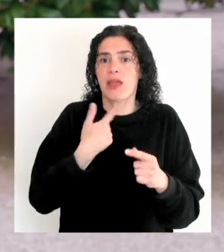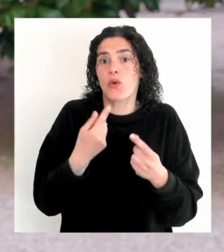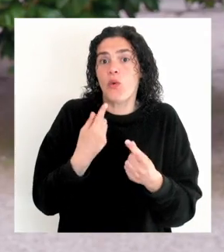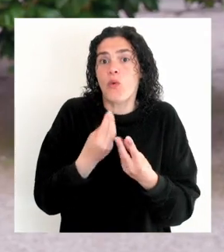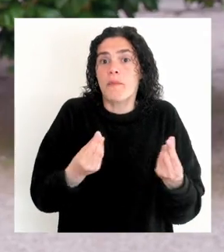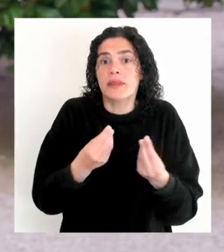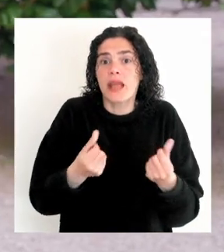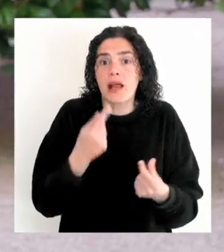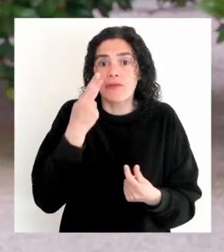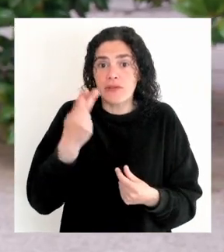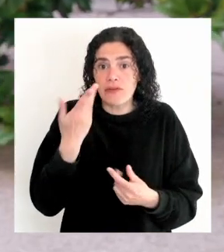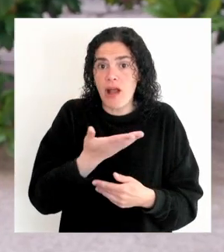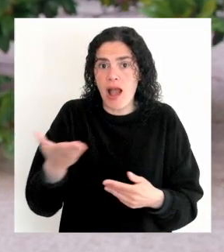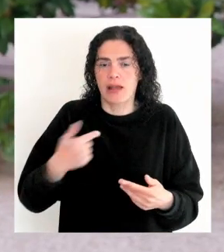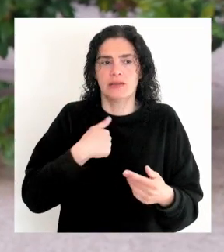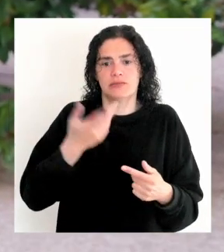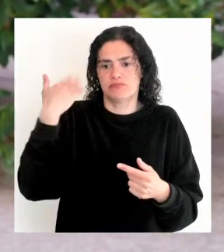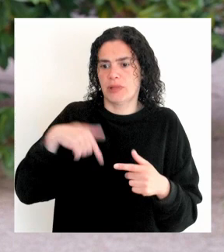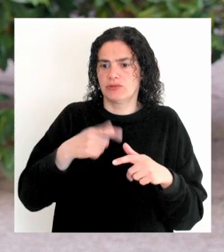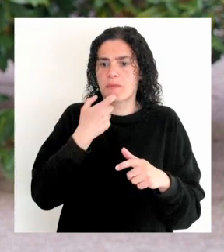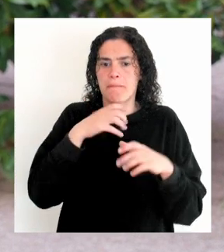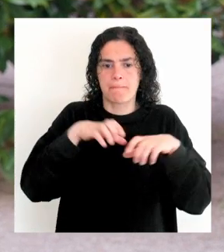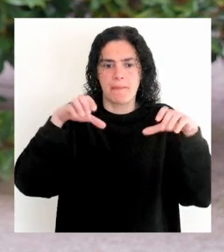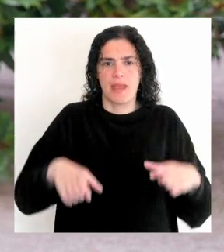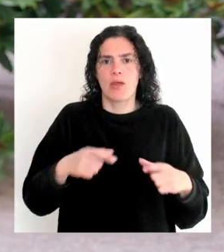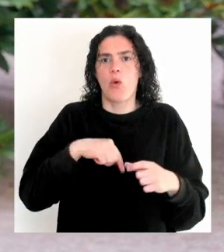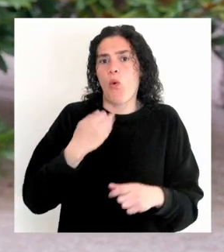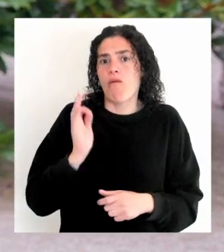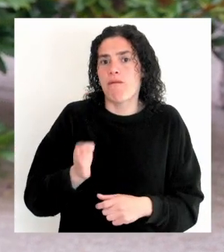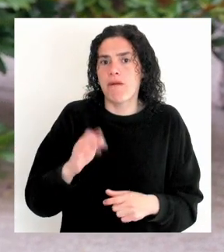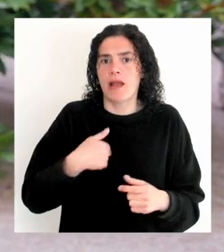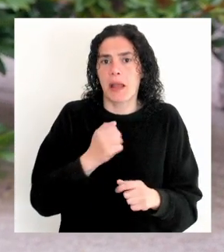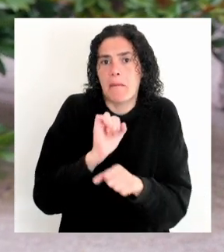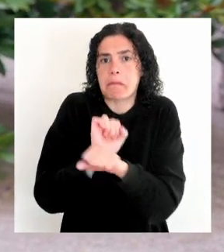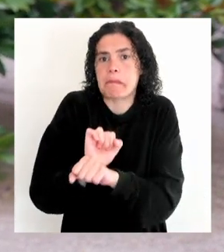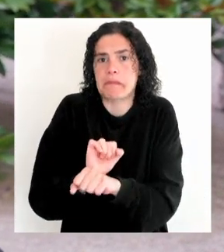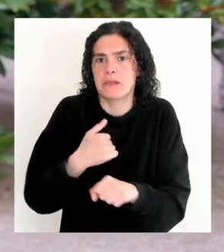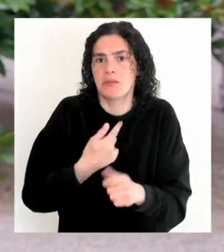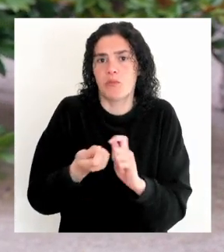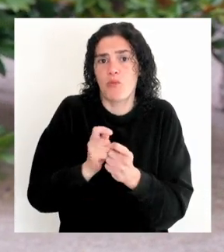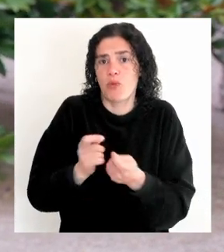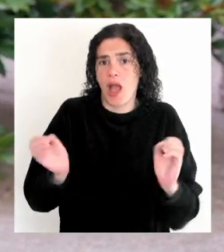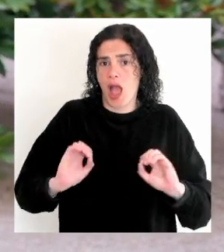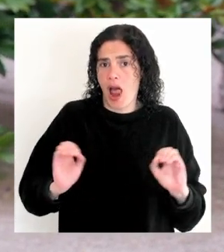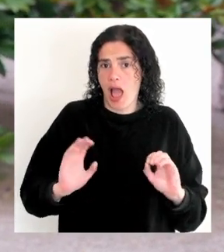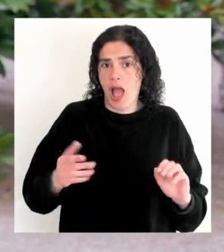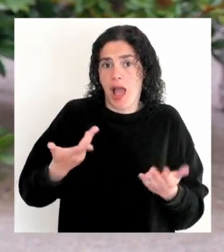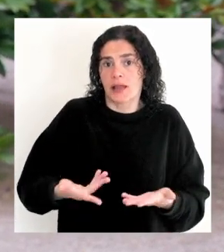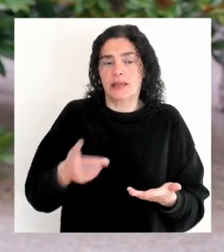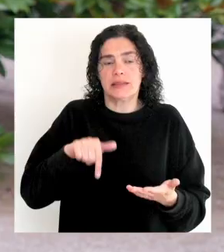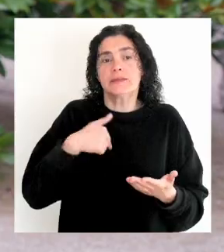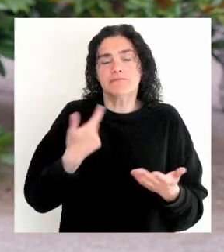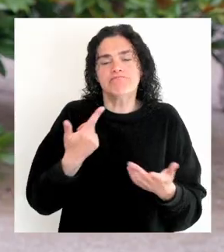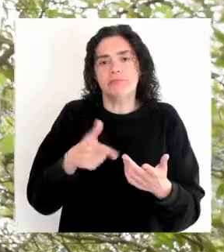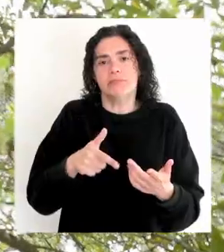for me of working with organic living material, and in parallel to the marbles and to the metal that were fixed,